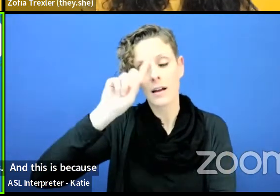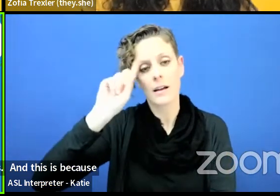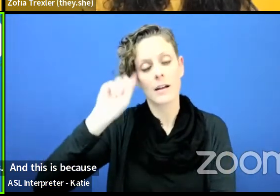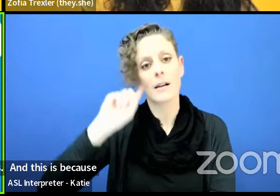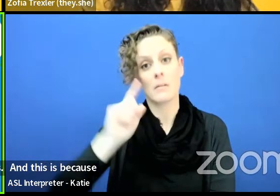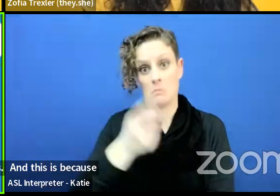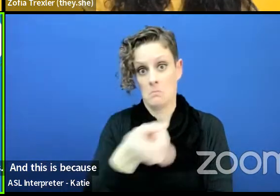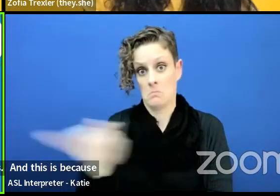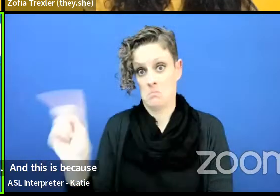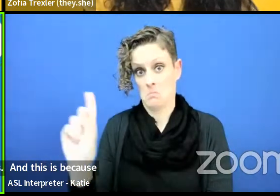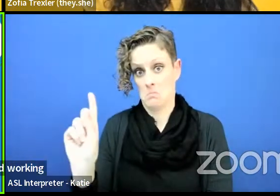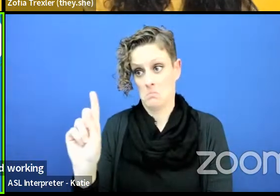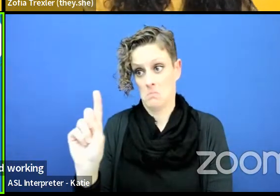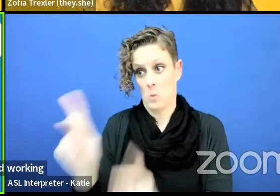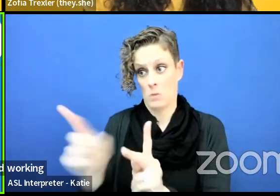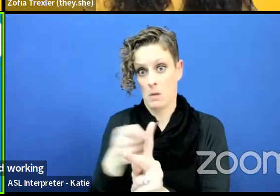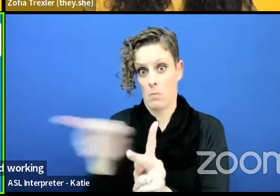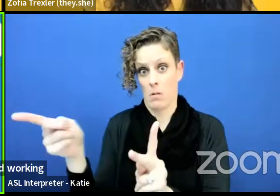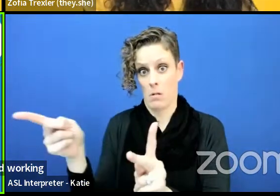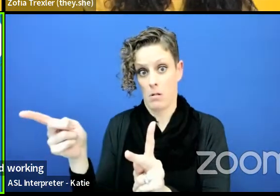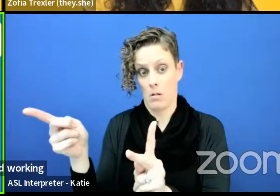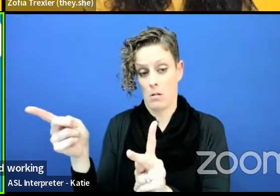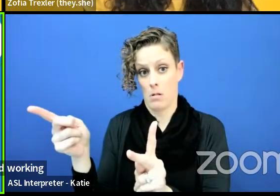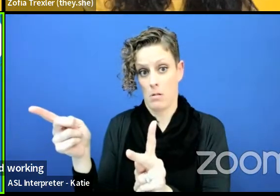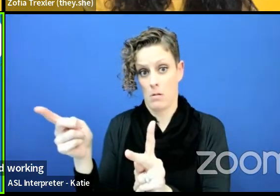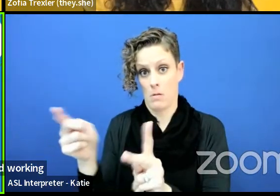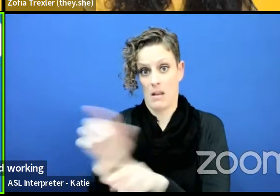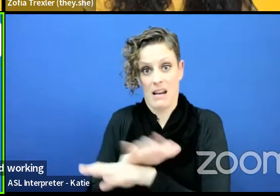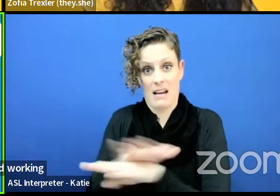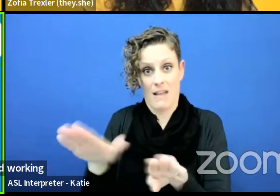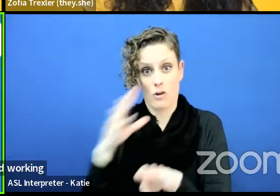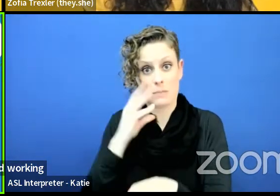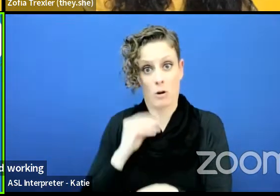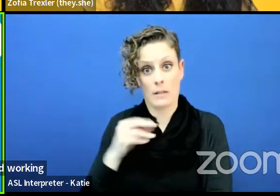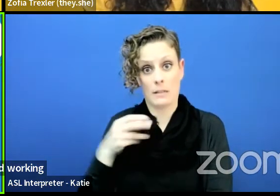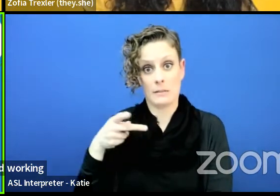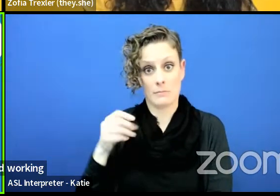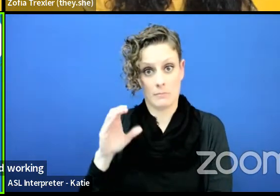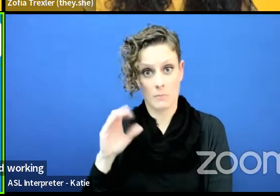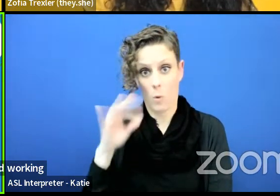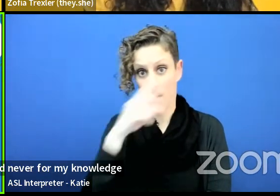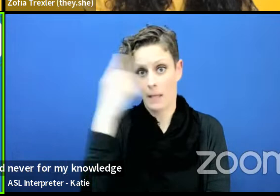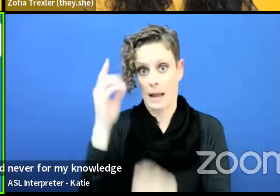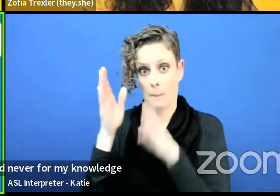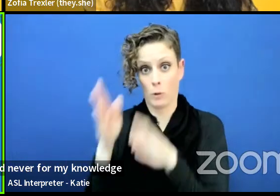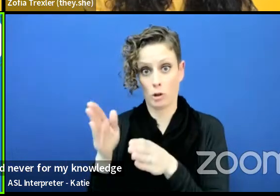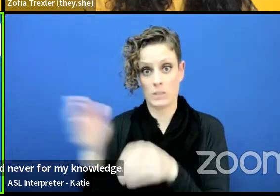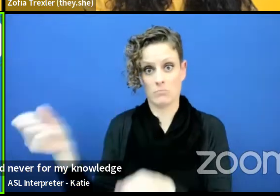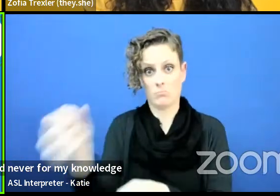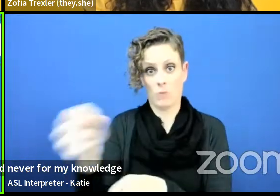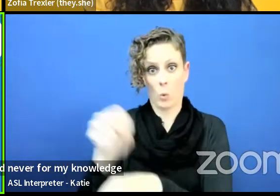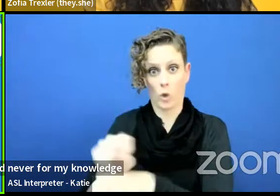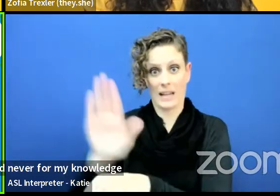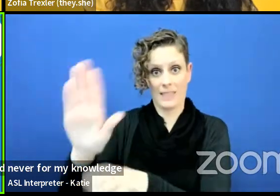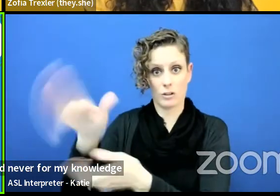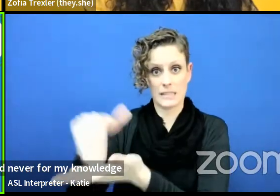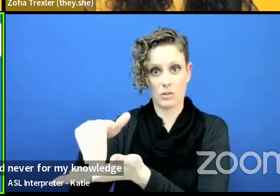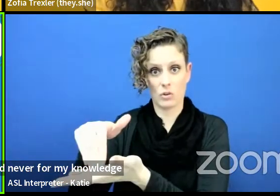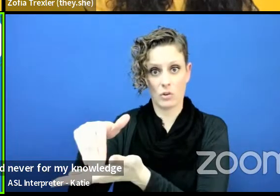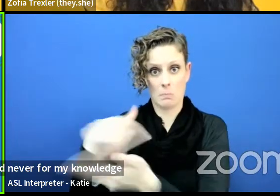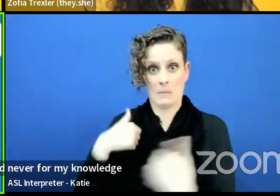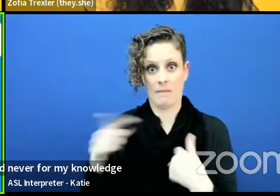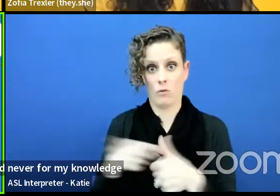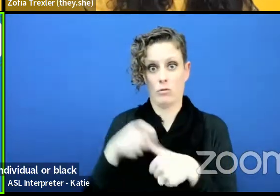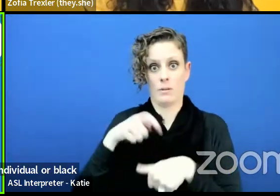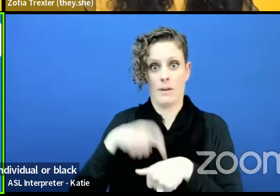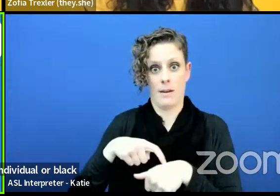my knowledge, had a colored individual or a Black person working in their center. They're used